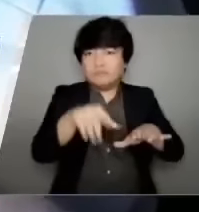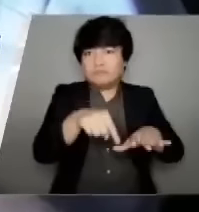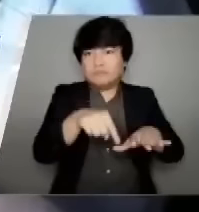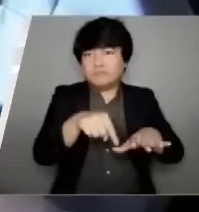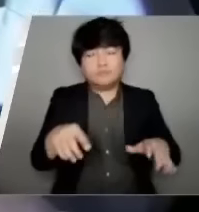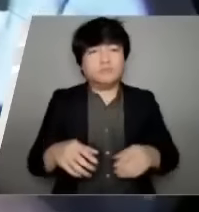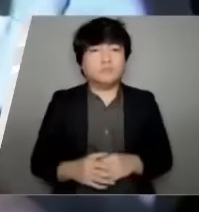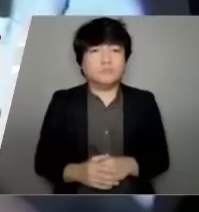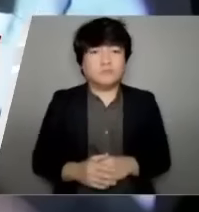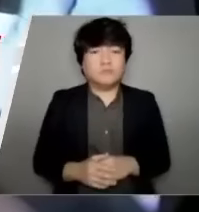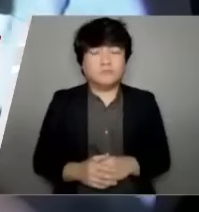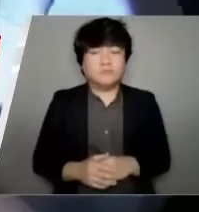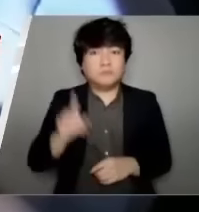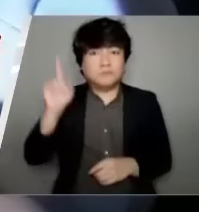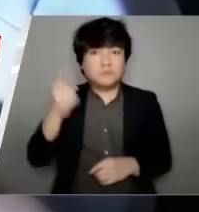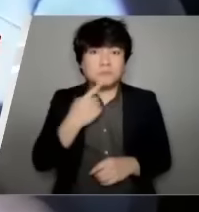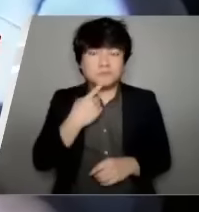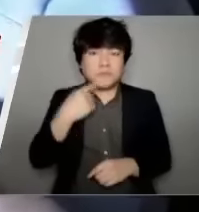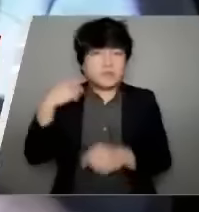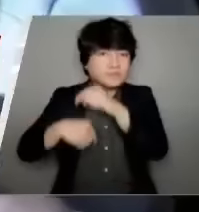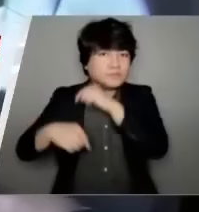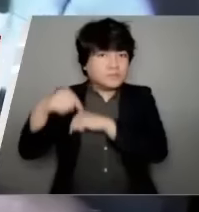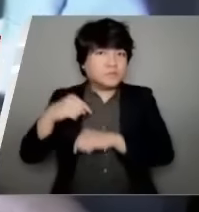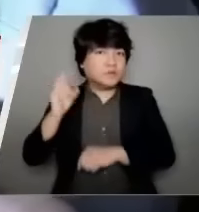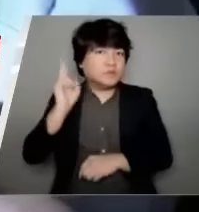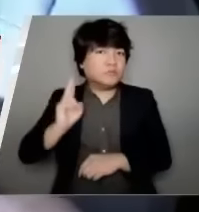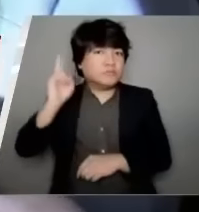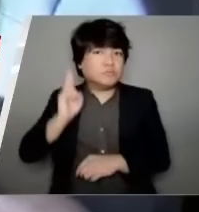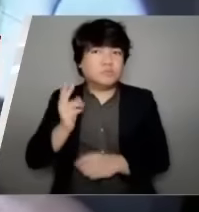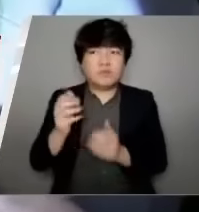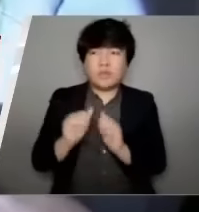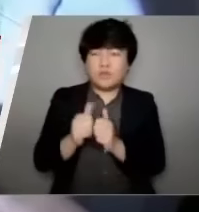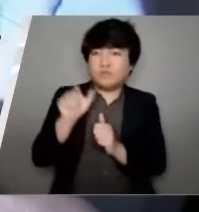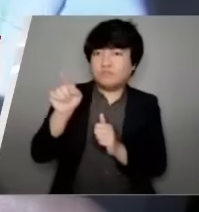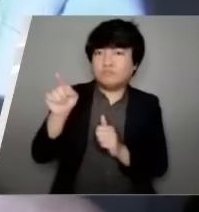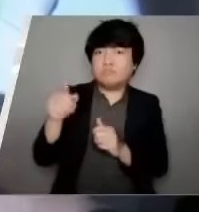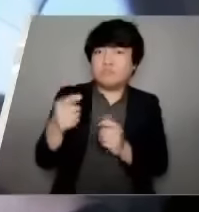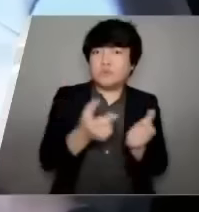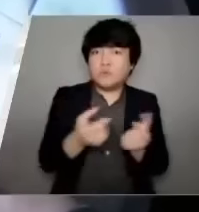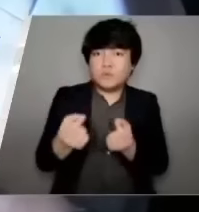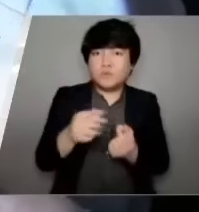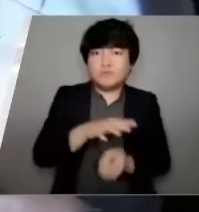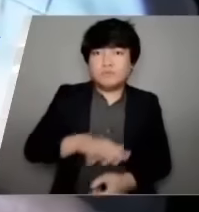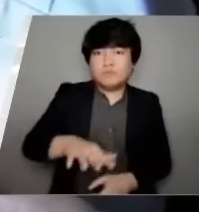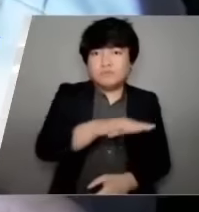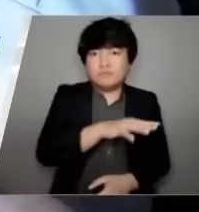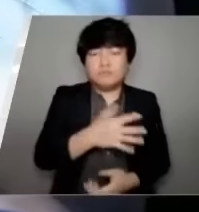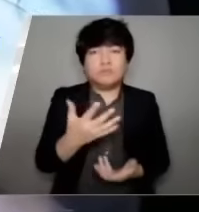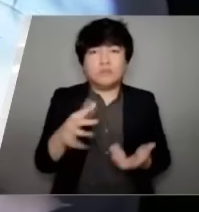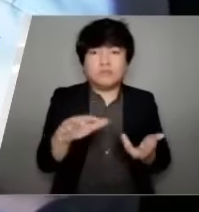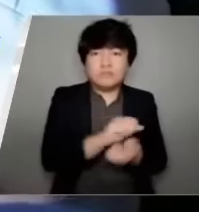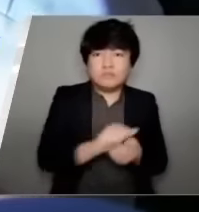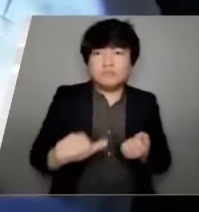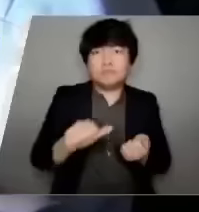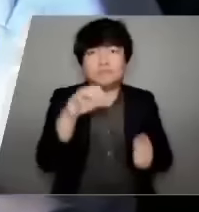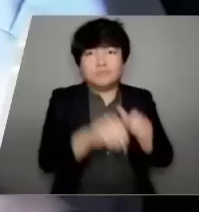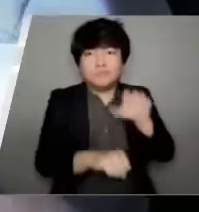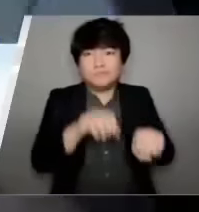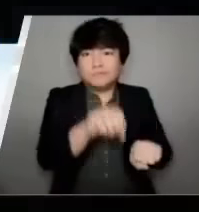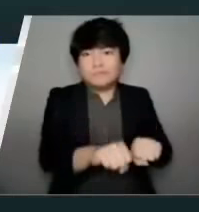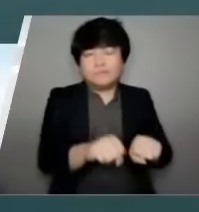history and check how they reclaimed their current bases in Mischief Reef, Johnson Reef, and the other reclaimed areas. They destroy